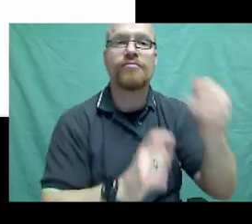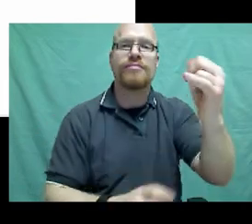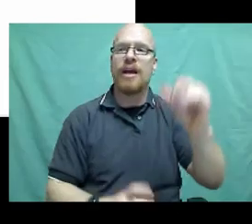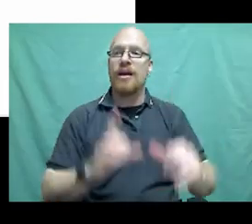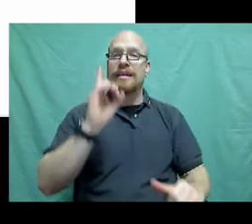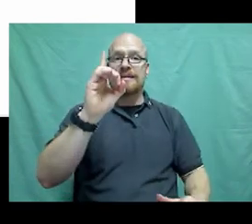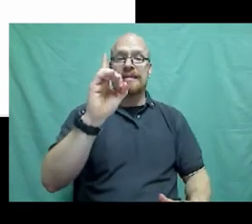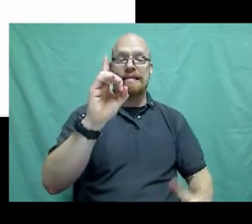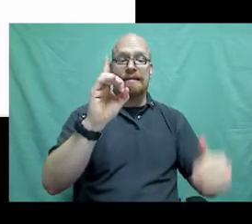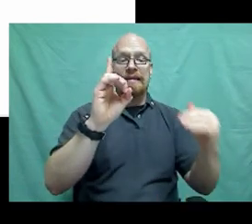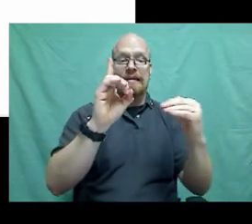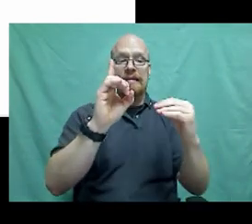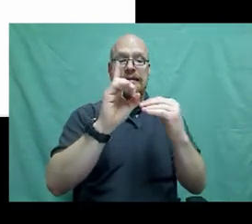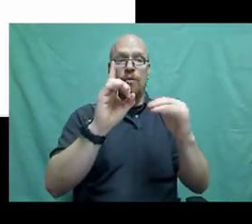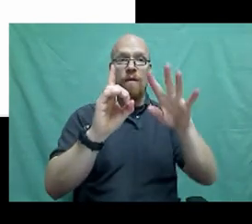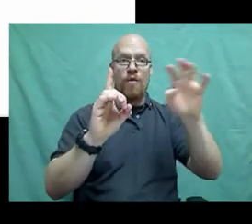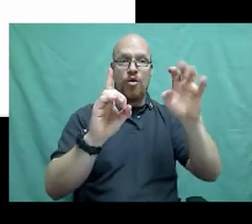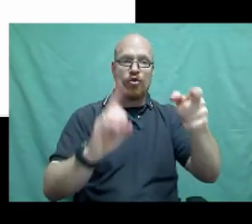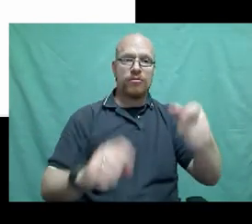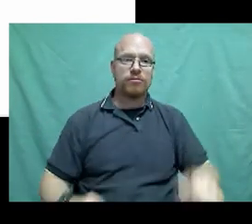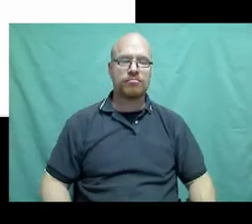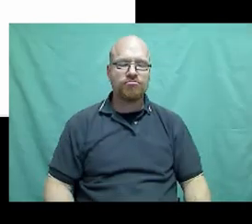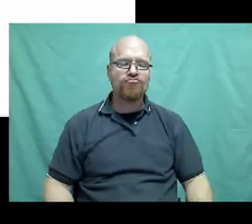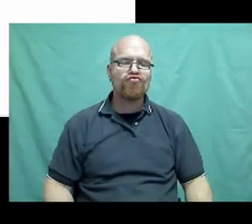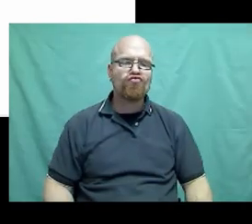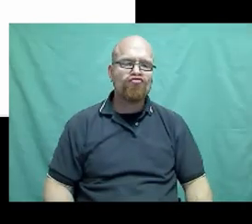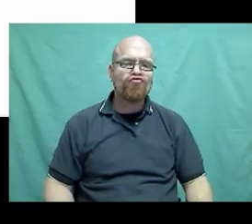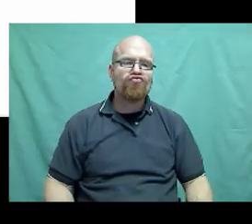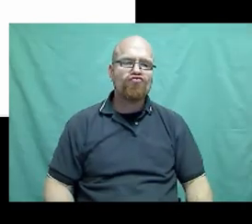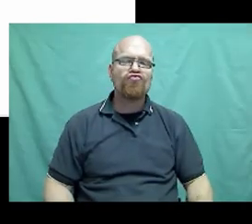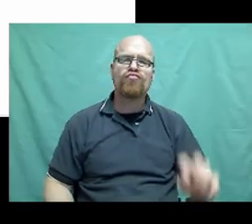So now D equals 400.